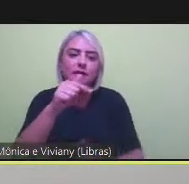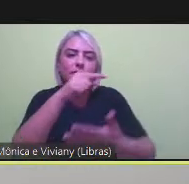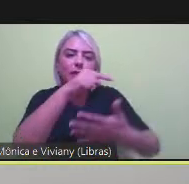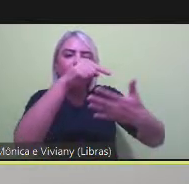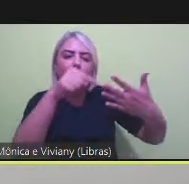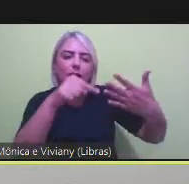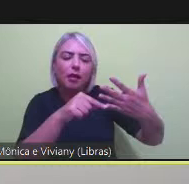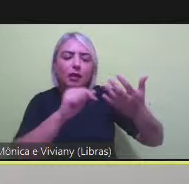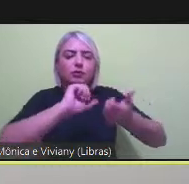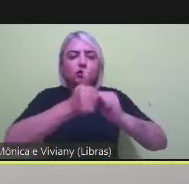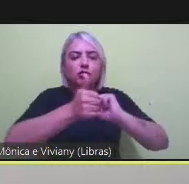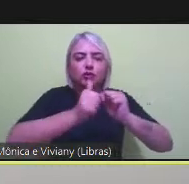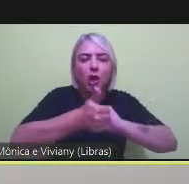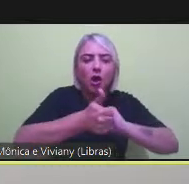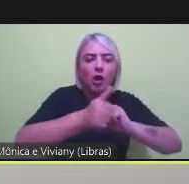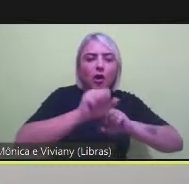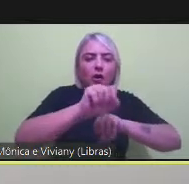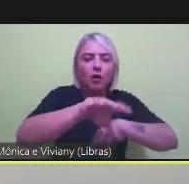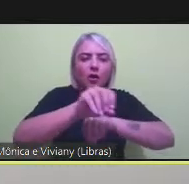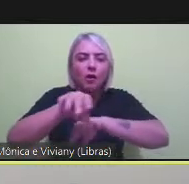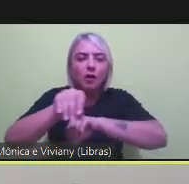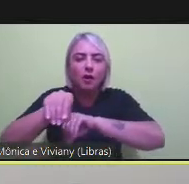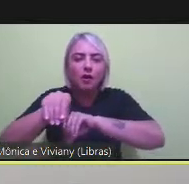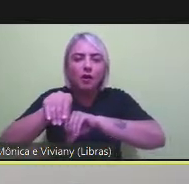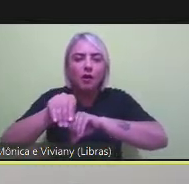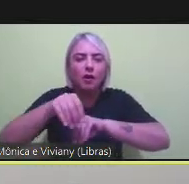27 items from games,